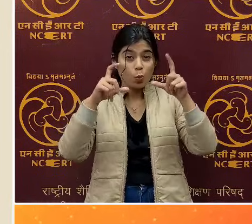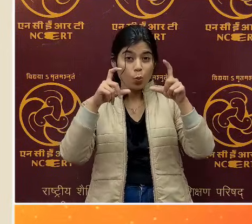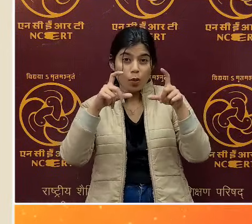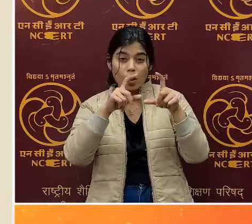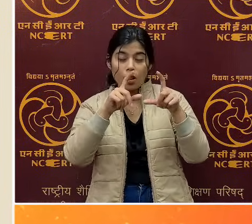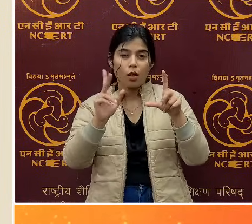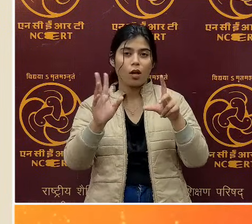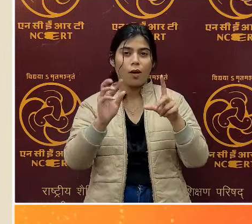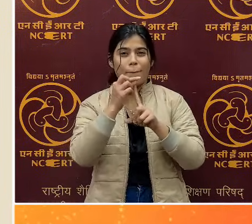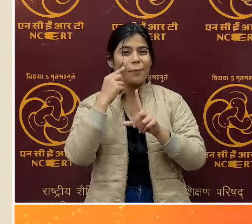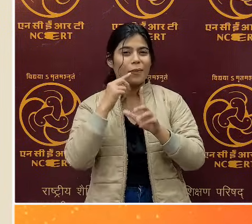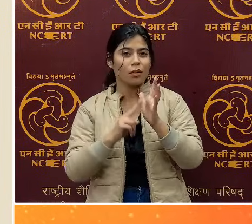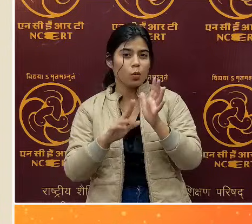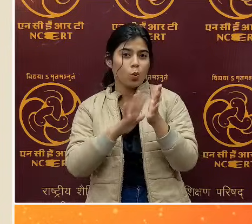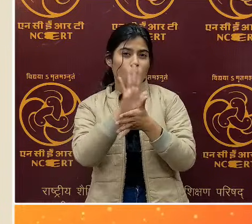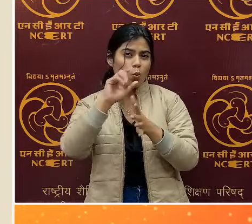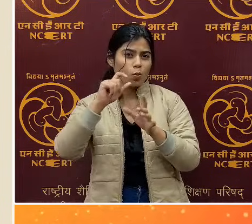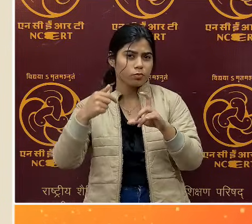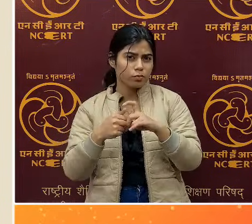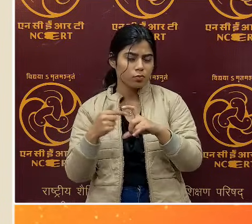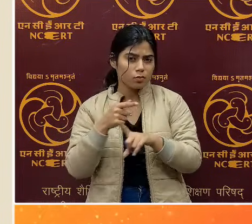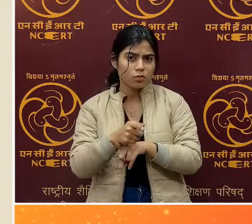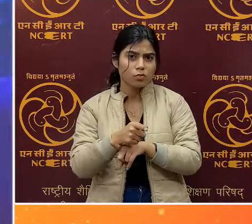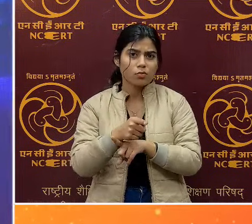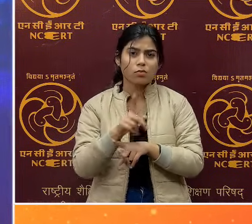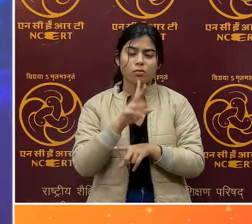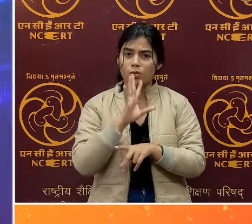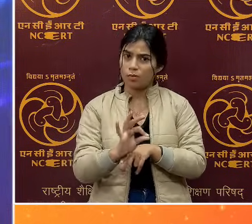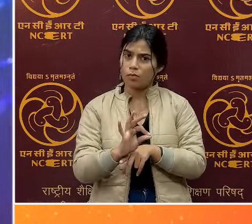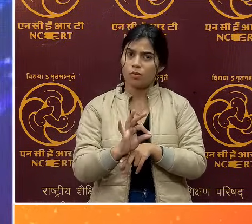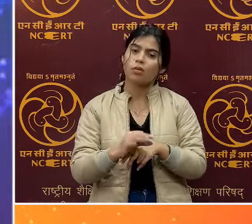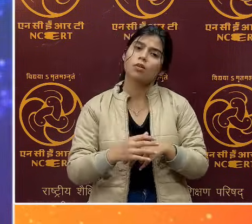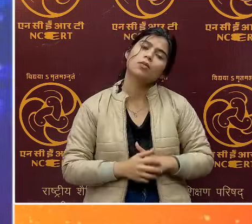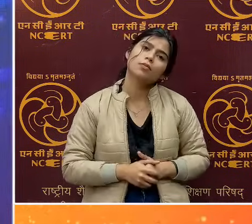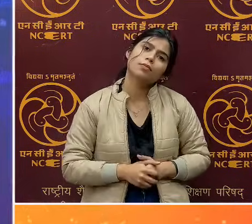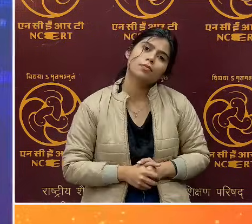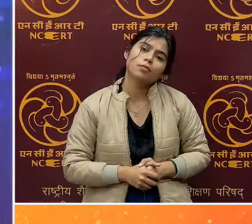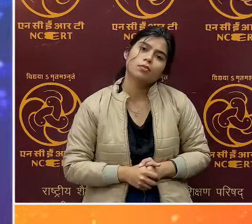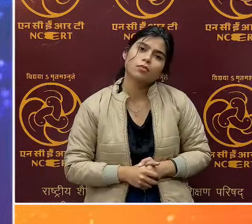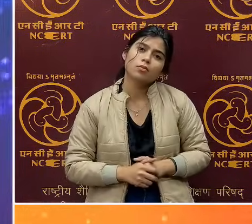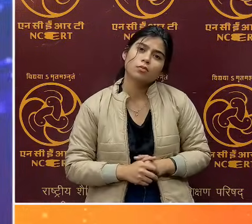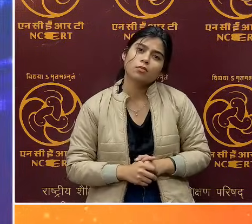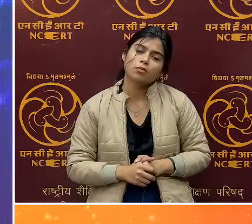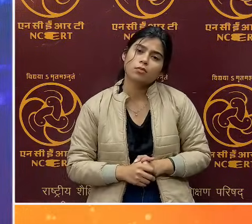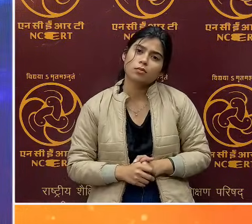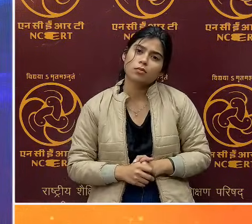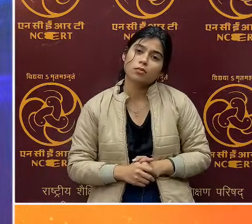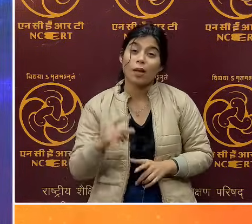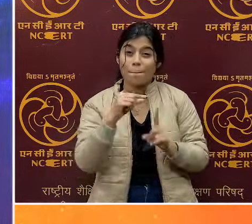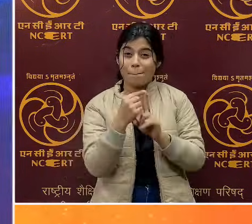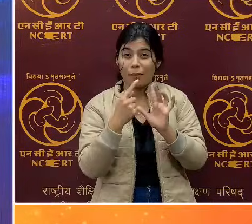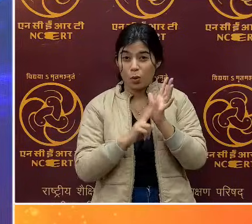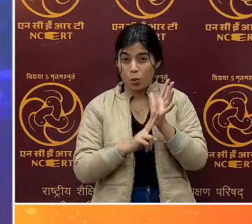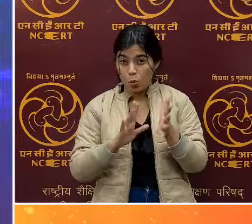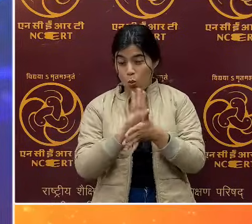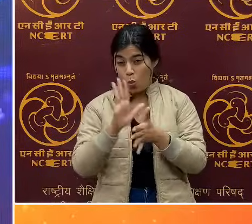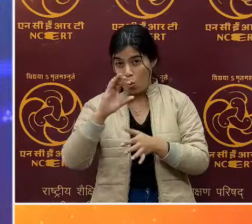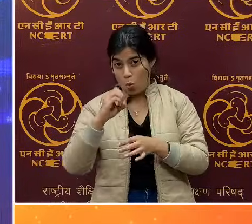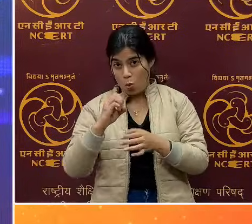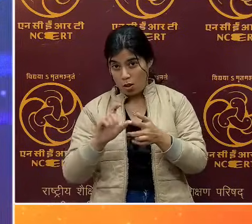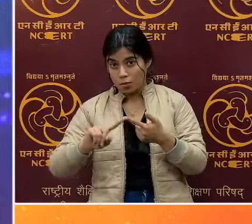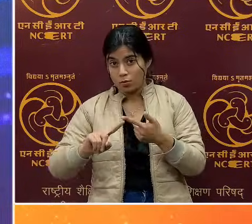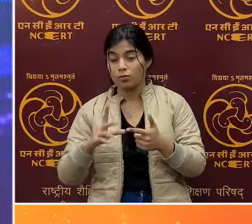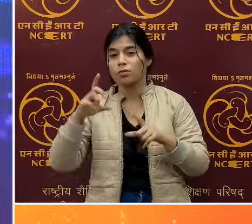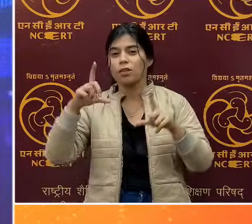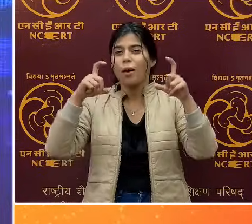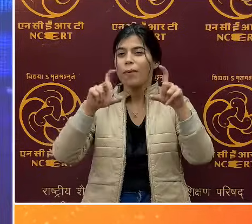used, and we do see its scientific importance also. Now how a pinhole camera is made,